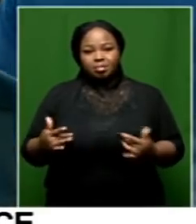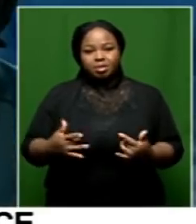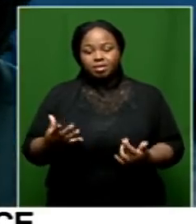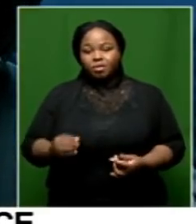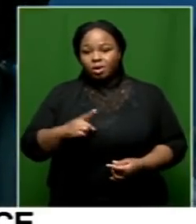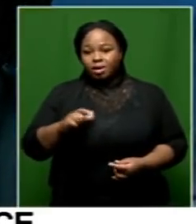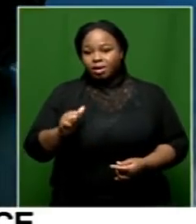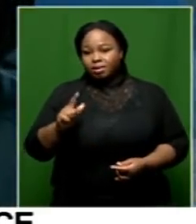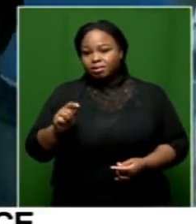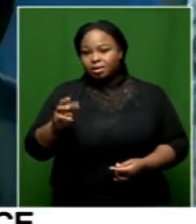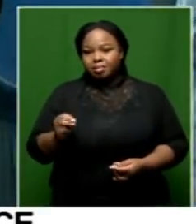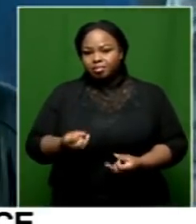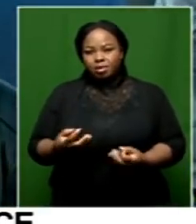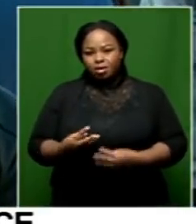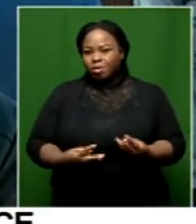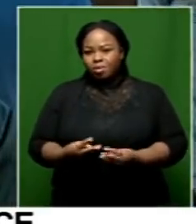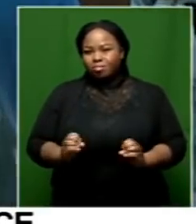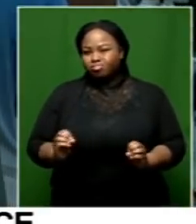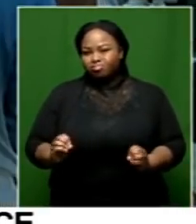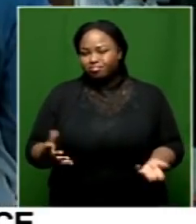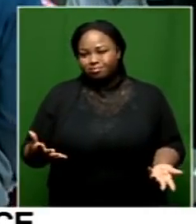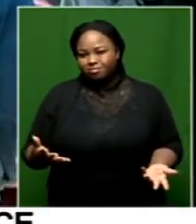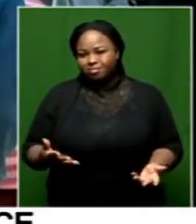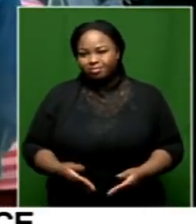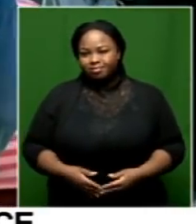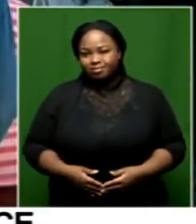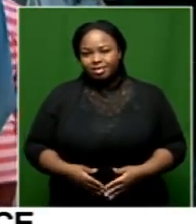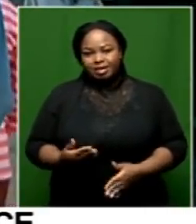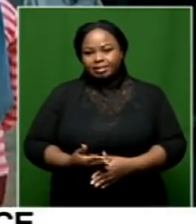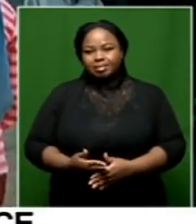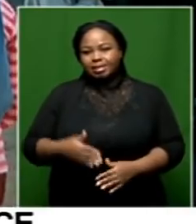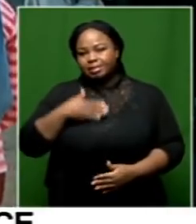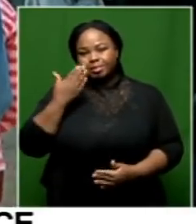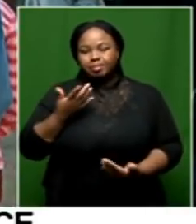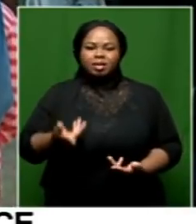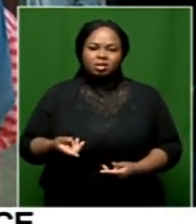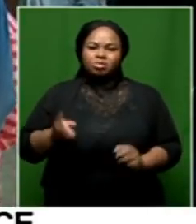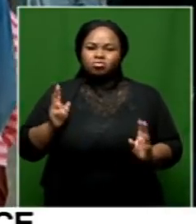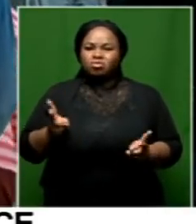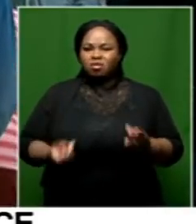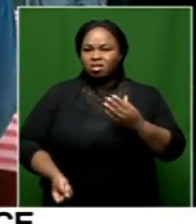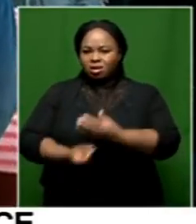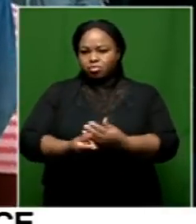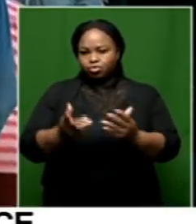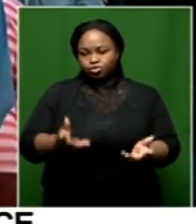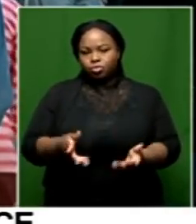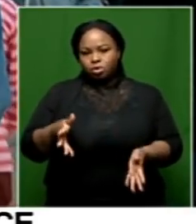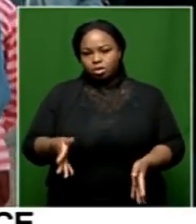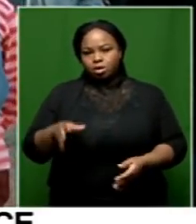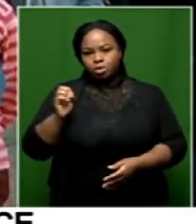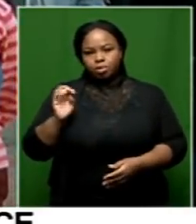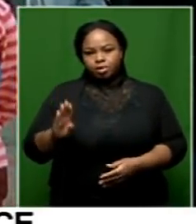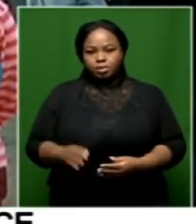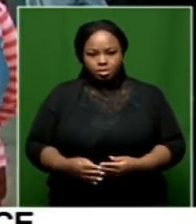of the ATMs are not working. But that is, it's not something unusual here around